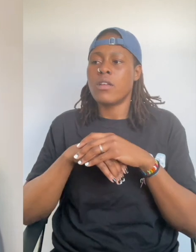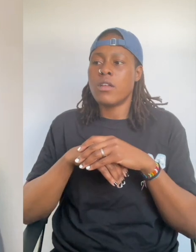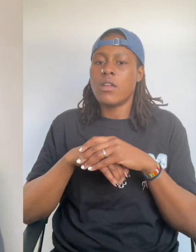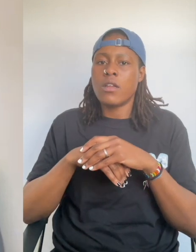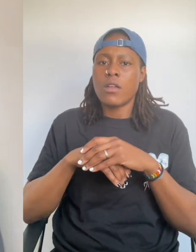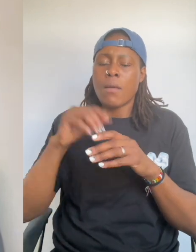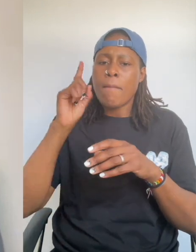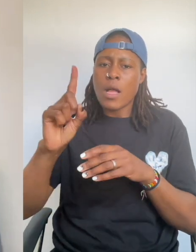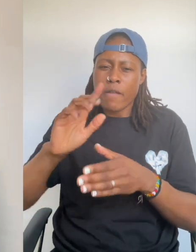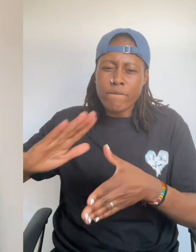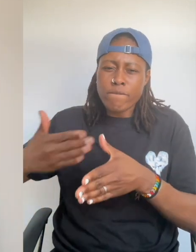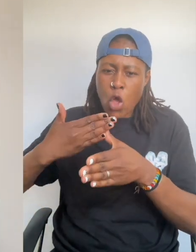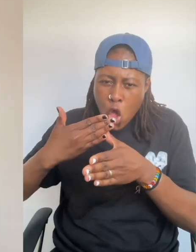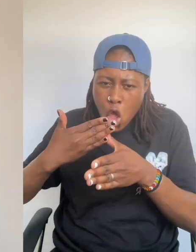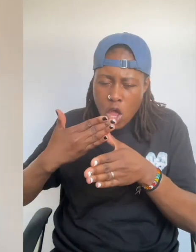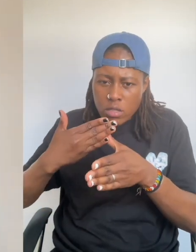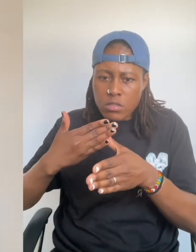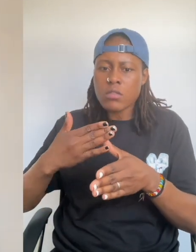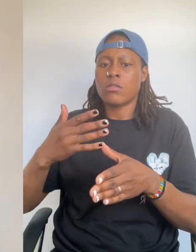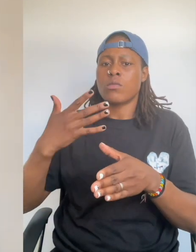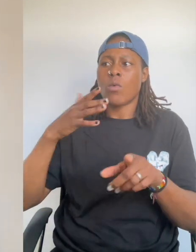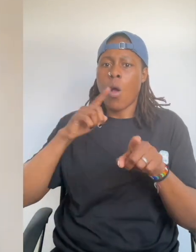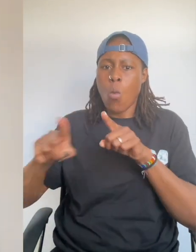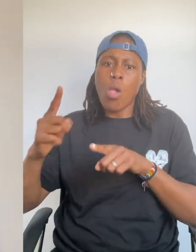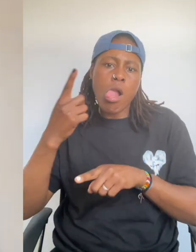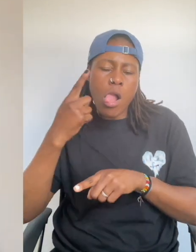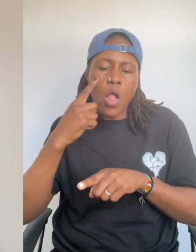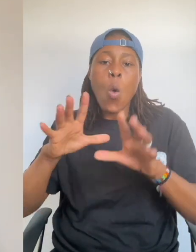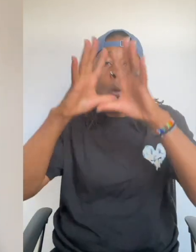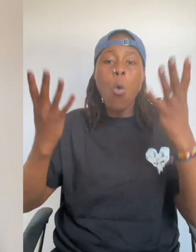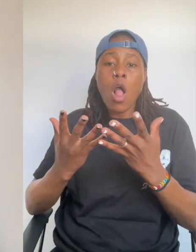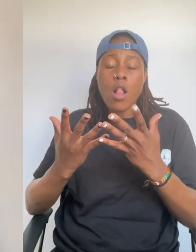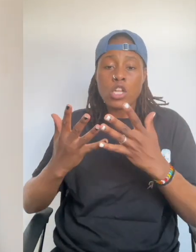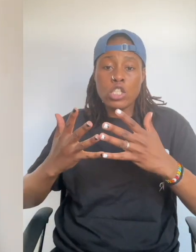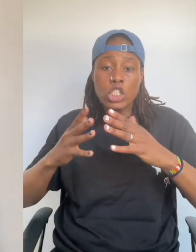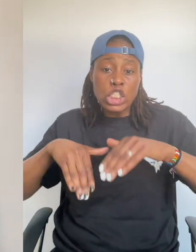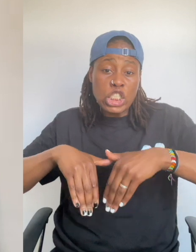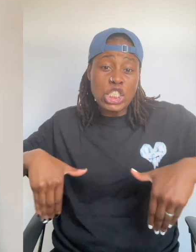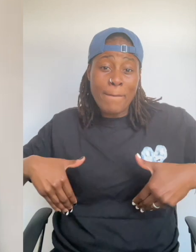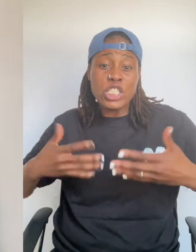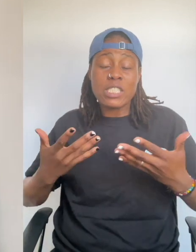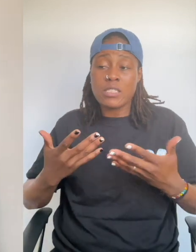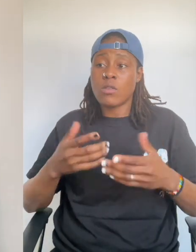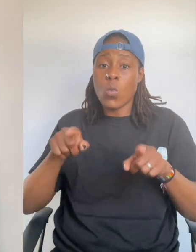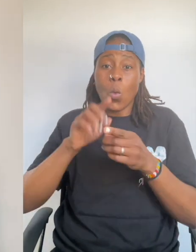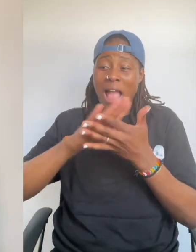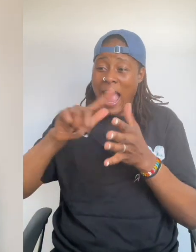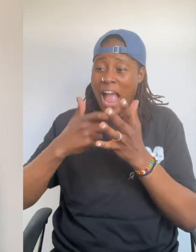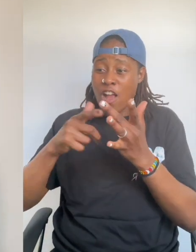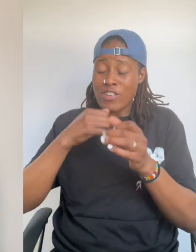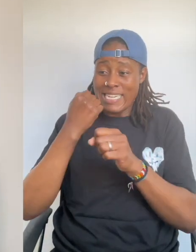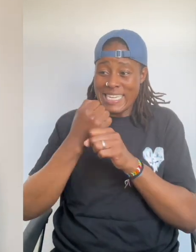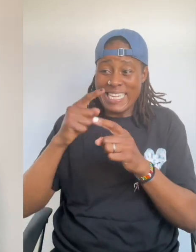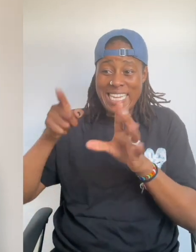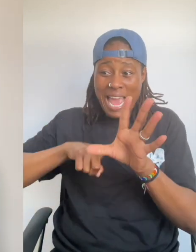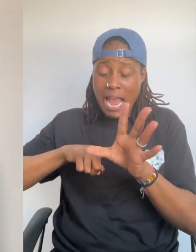think the first step would be to try out for the Worlds and then see where we go from there. We've got Haringey Box Cup coming